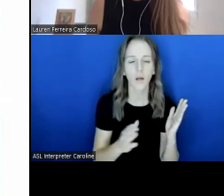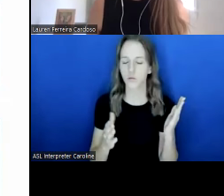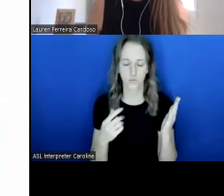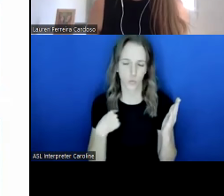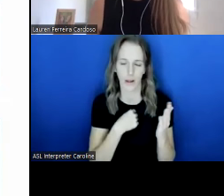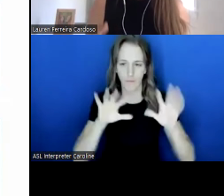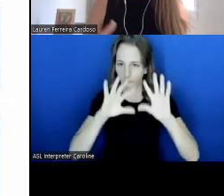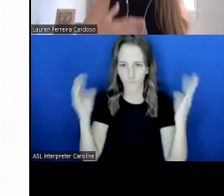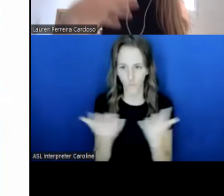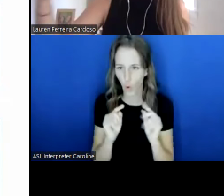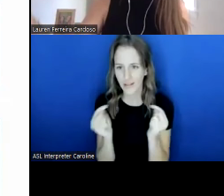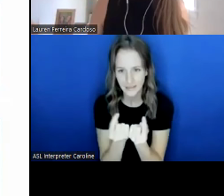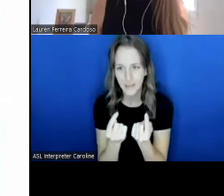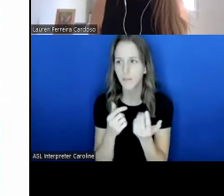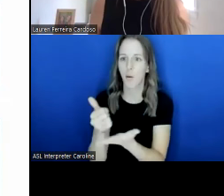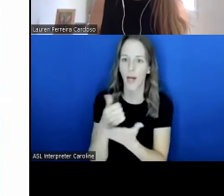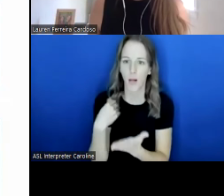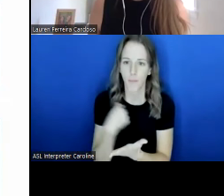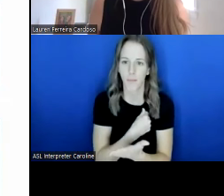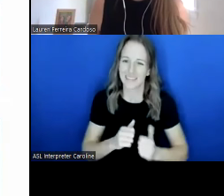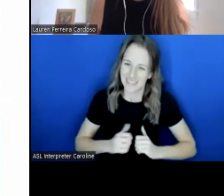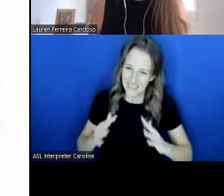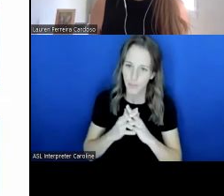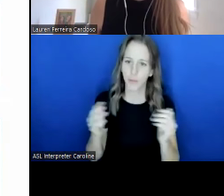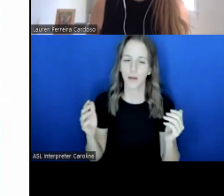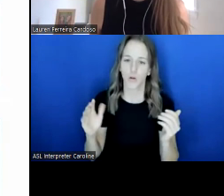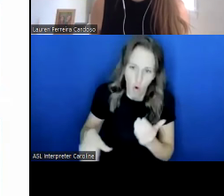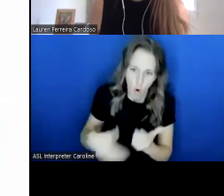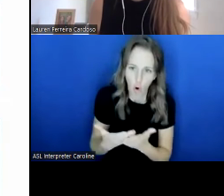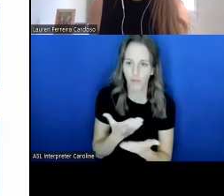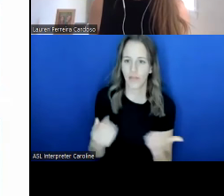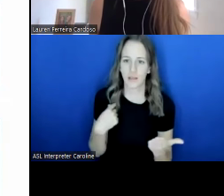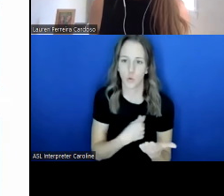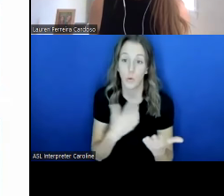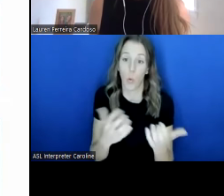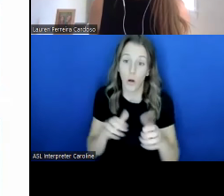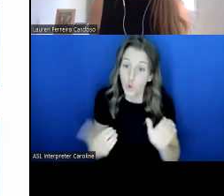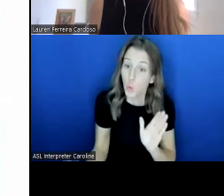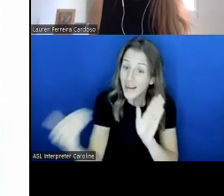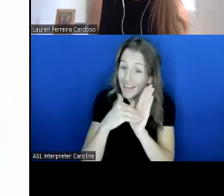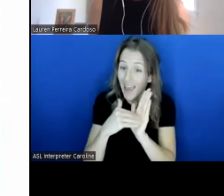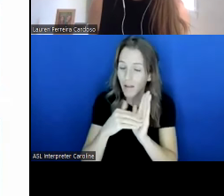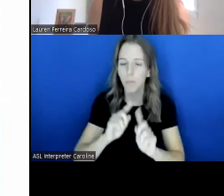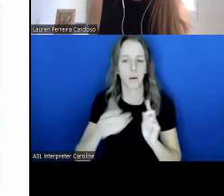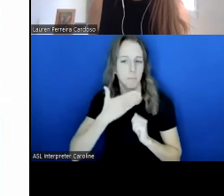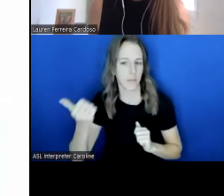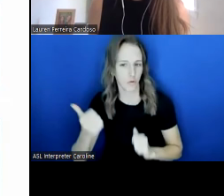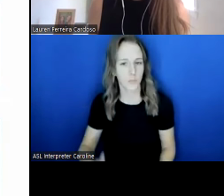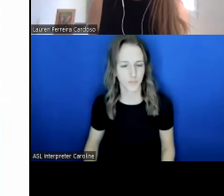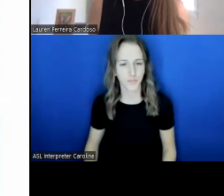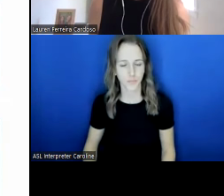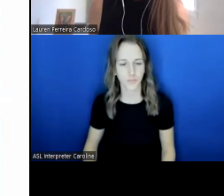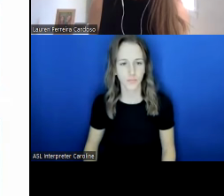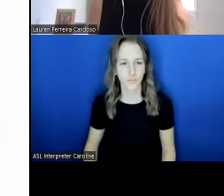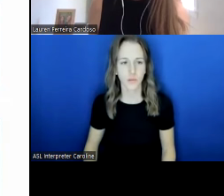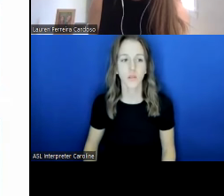will help us implement all of the things that we're hoping to do again, but better. Again, one of the challenges that we faced was